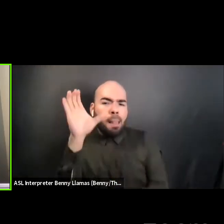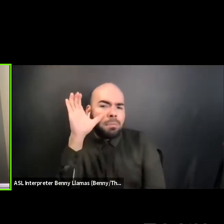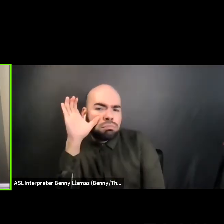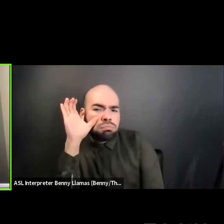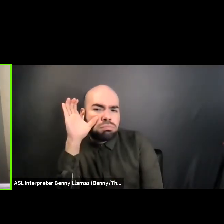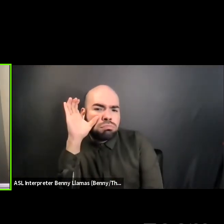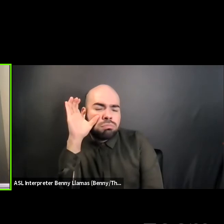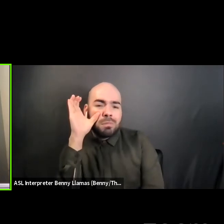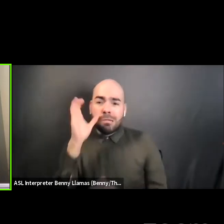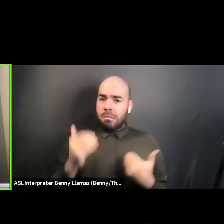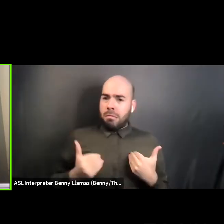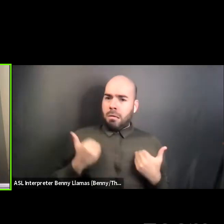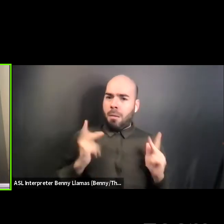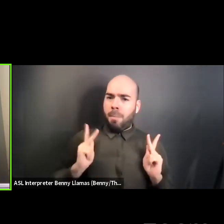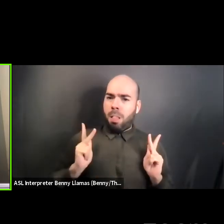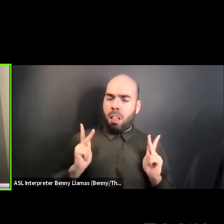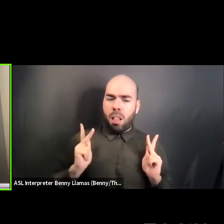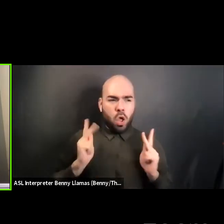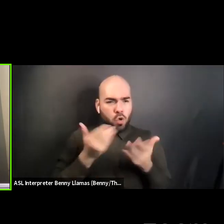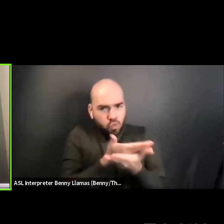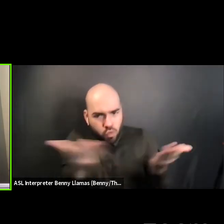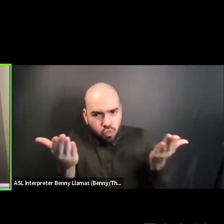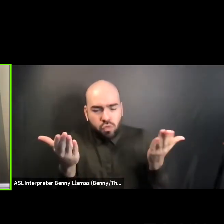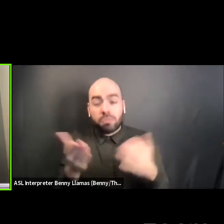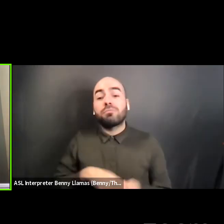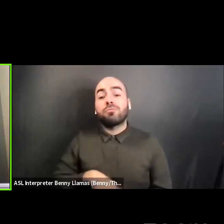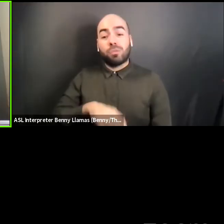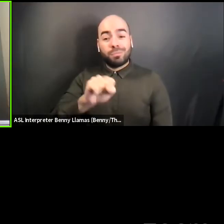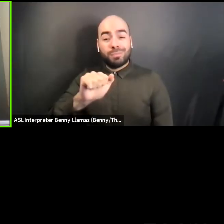over to y'all, the Inheritors. Sarah, take it away.